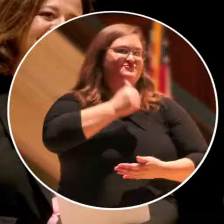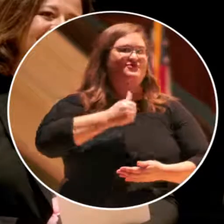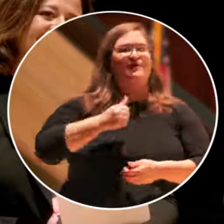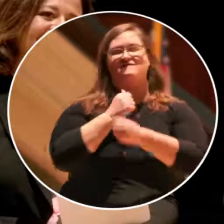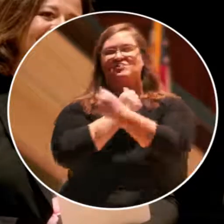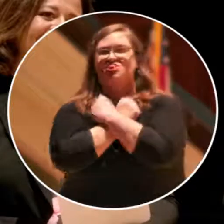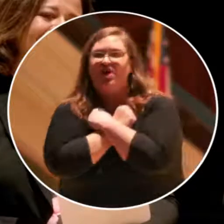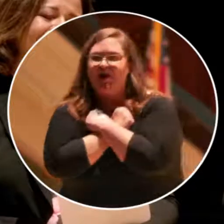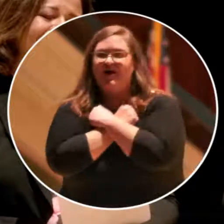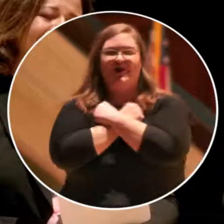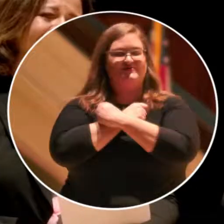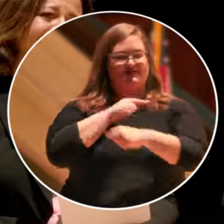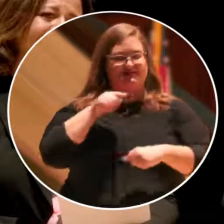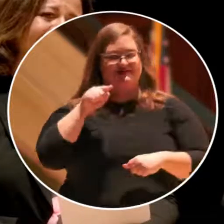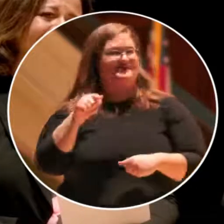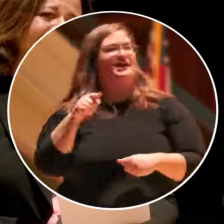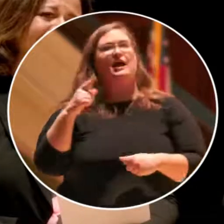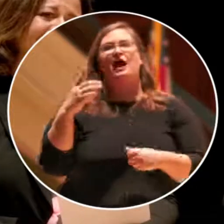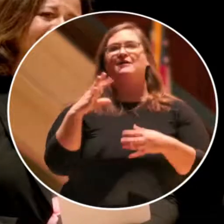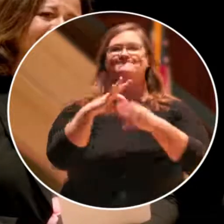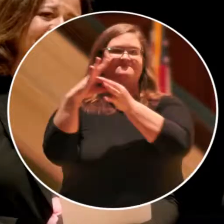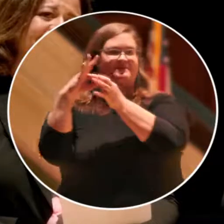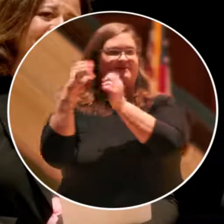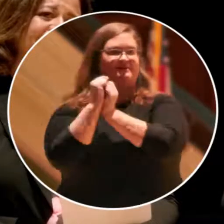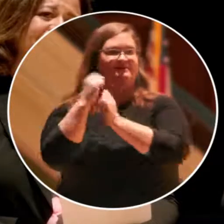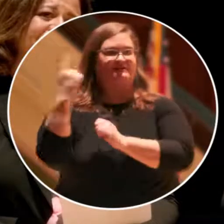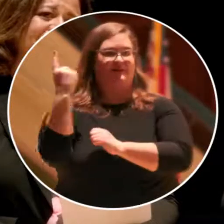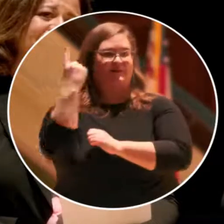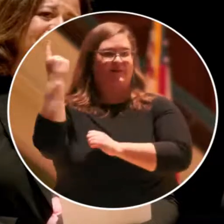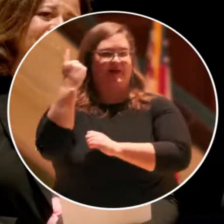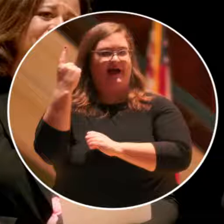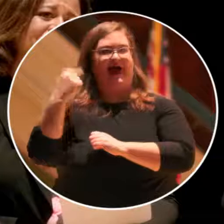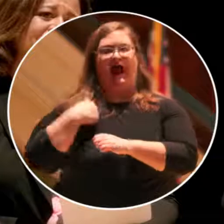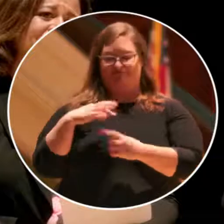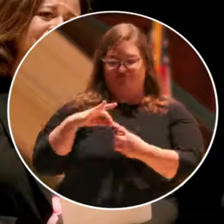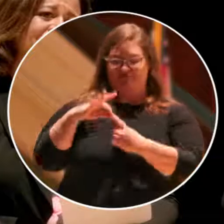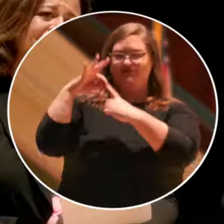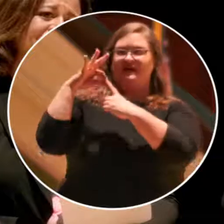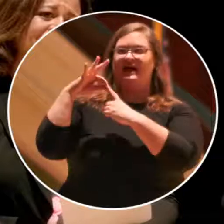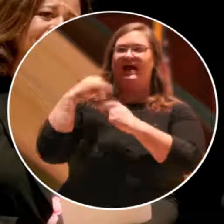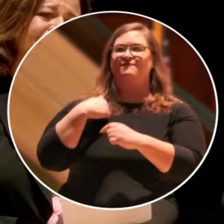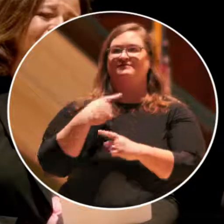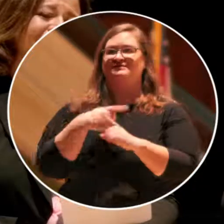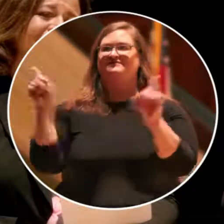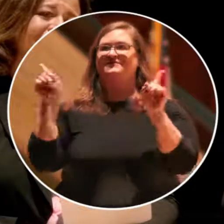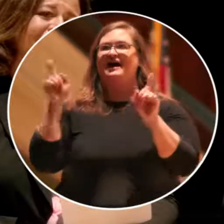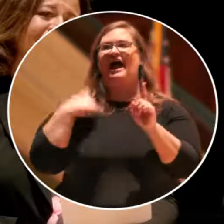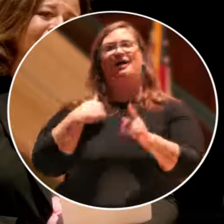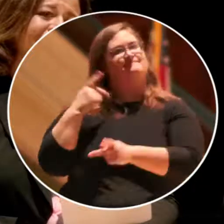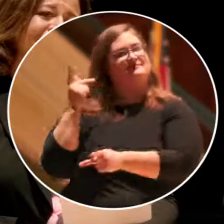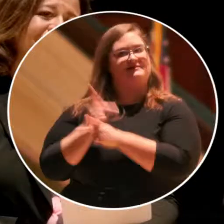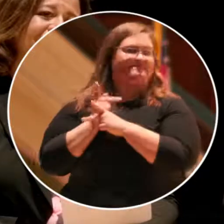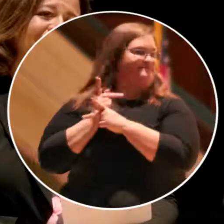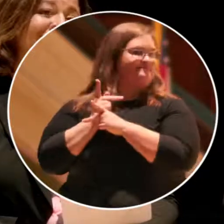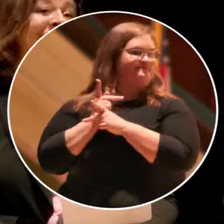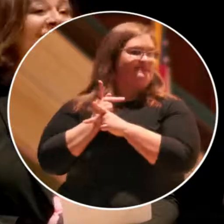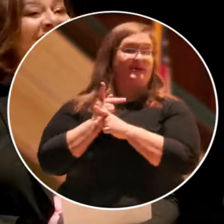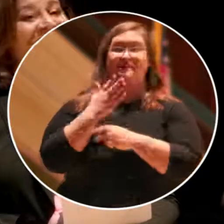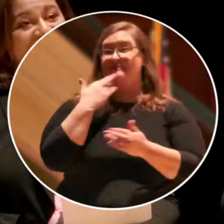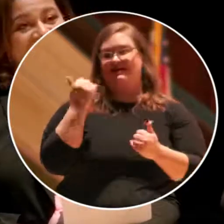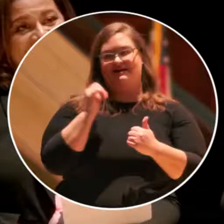to someone. I was unique, different. I was kept. So you better not mess with